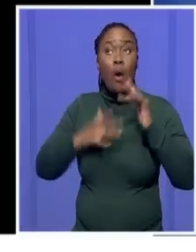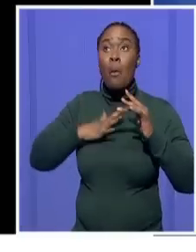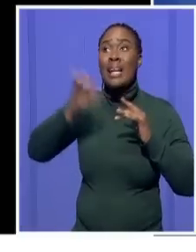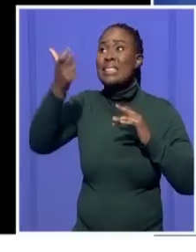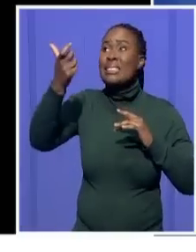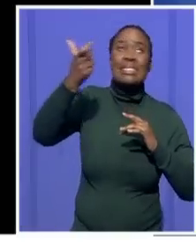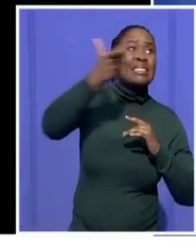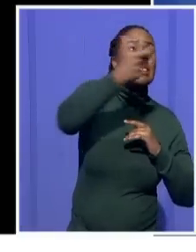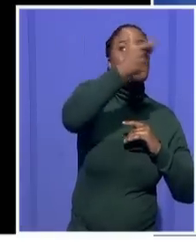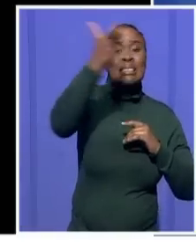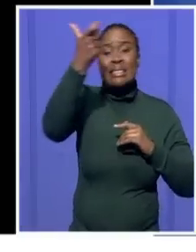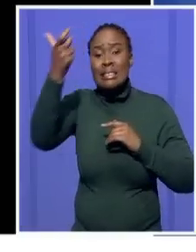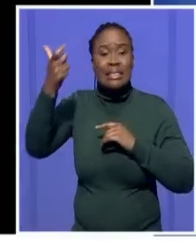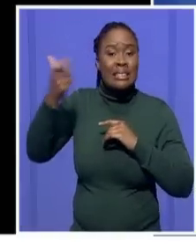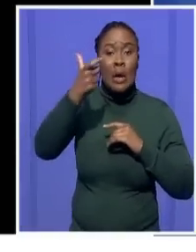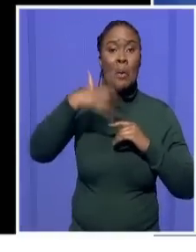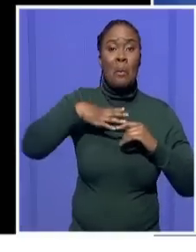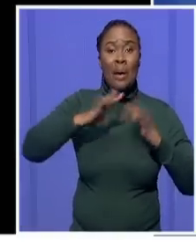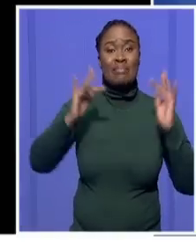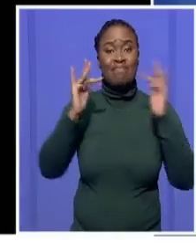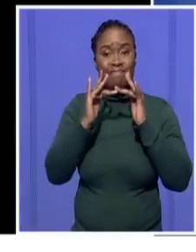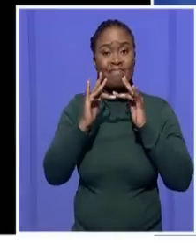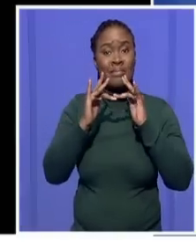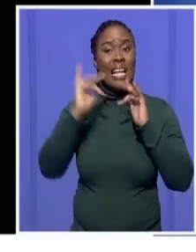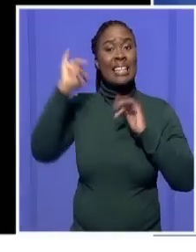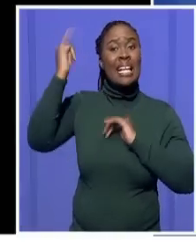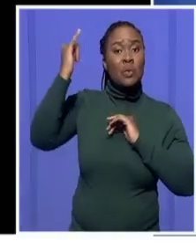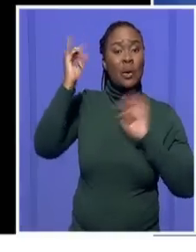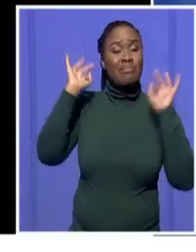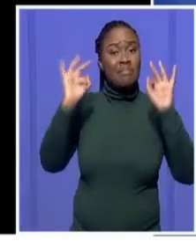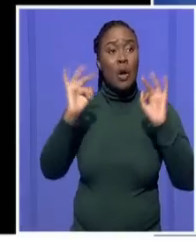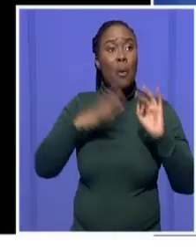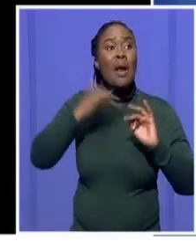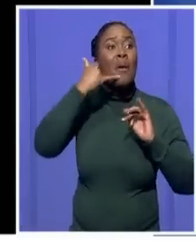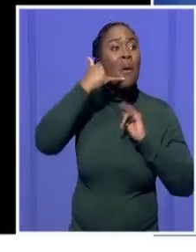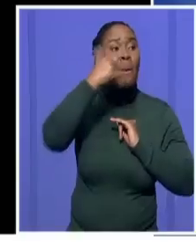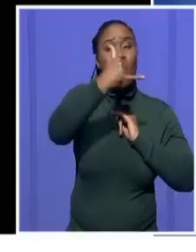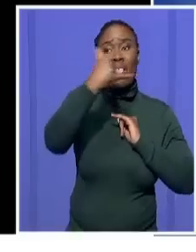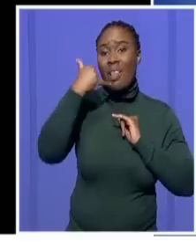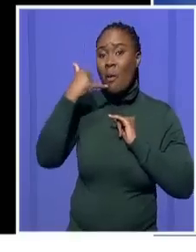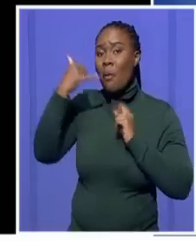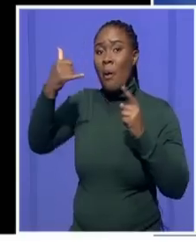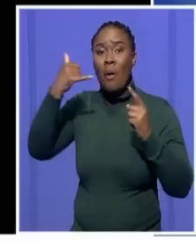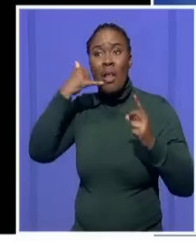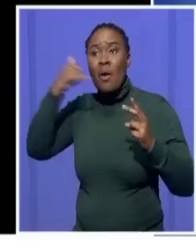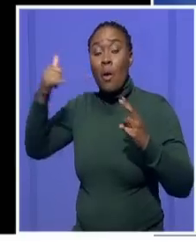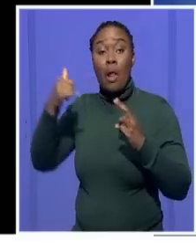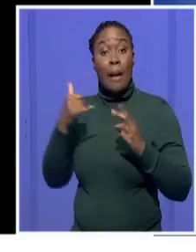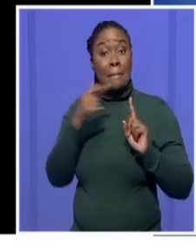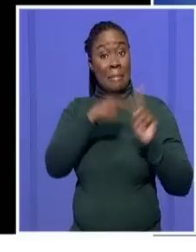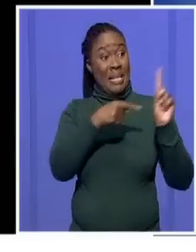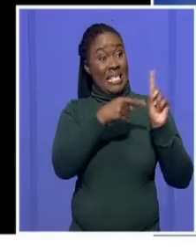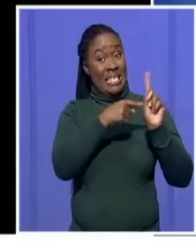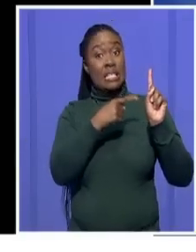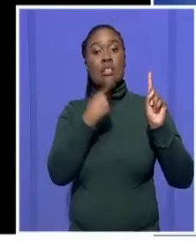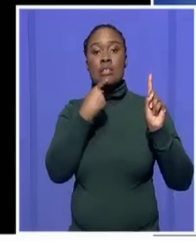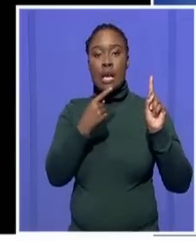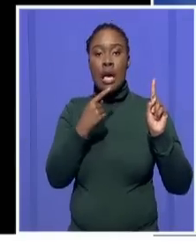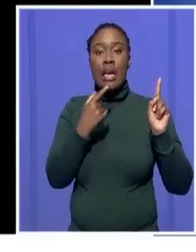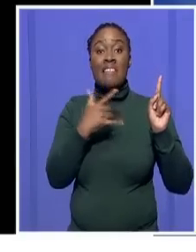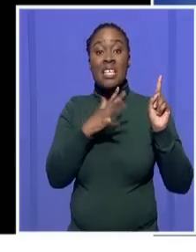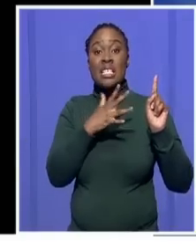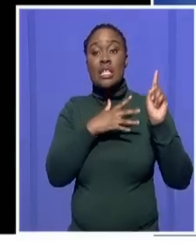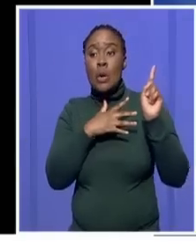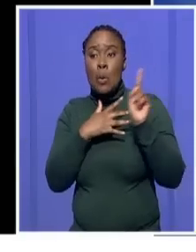someone to say, what can I do? A resident saying to me, I managed to walk down the road, call the eThekwini call center and to log a